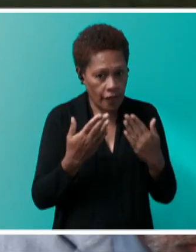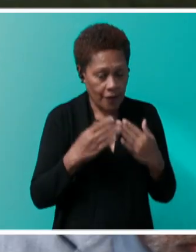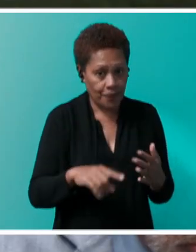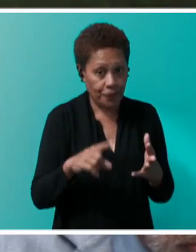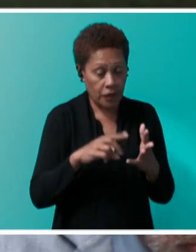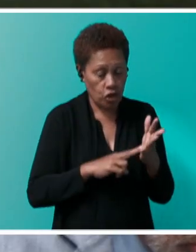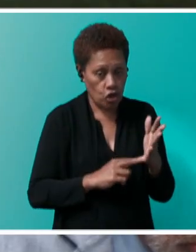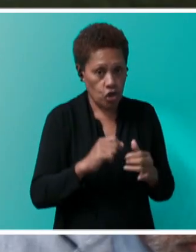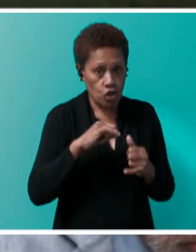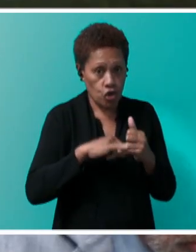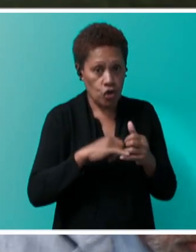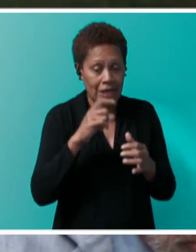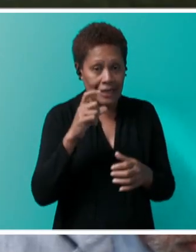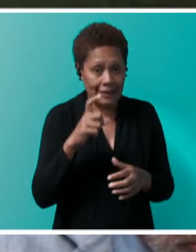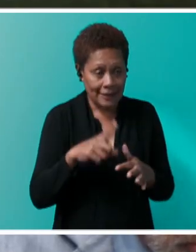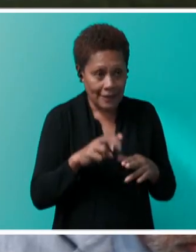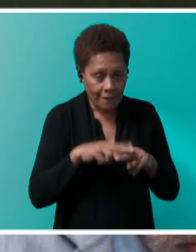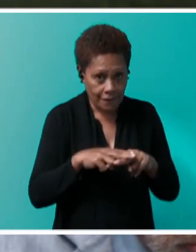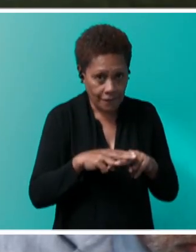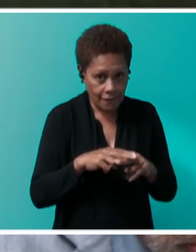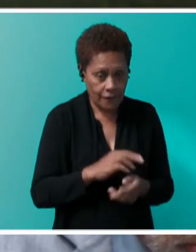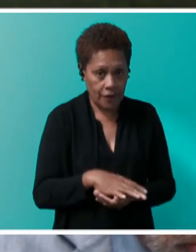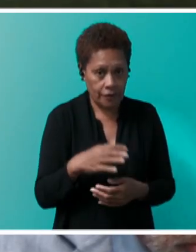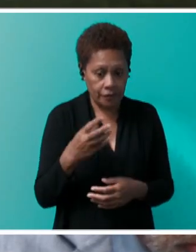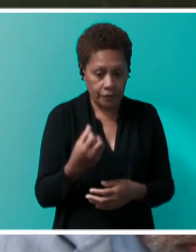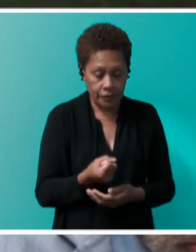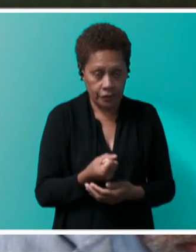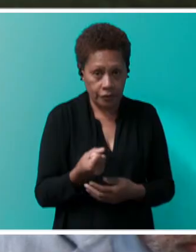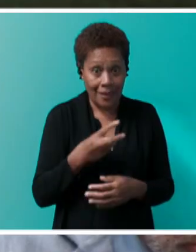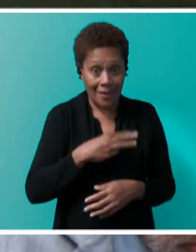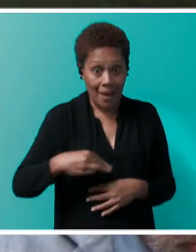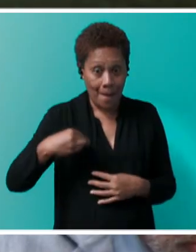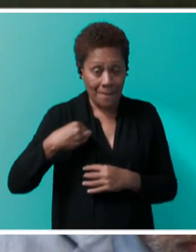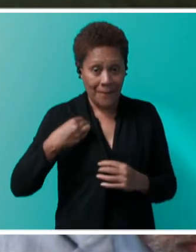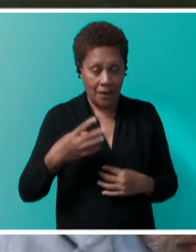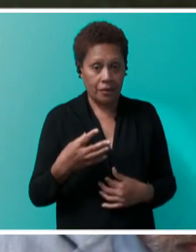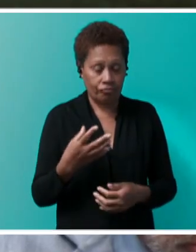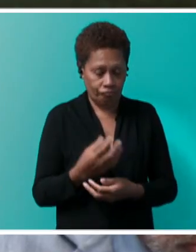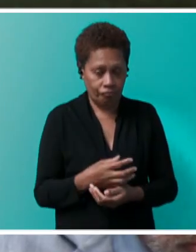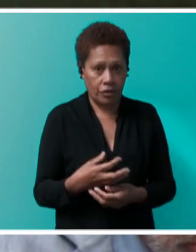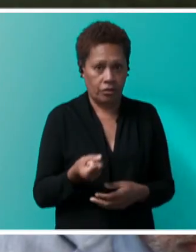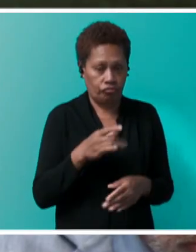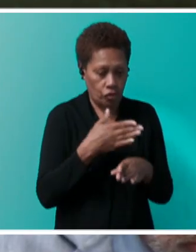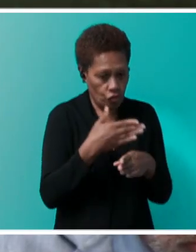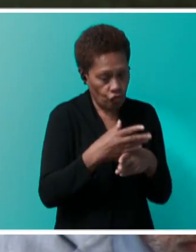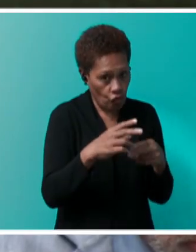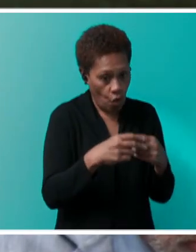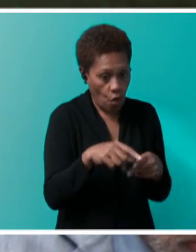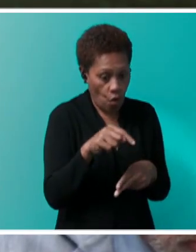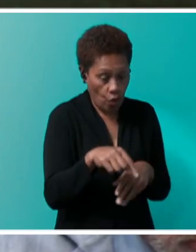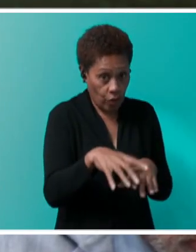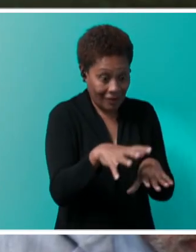providing technical support to undertake this work. The ministry is currently undertaking significant child welfare reforms.